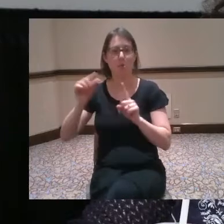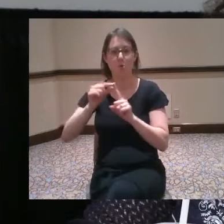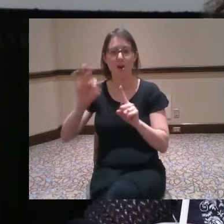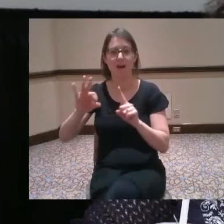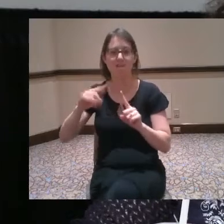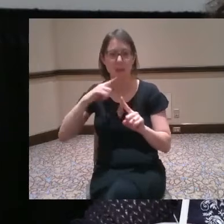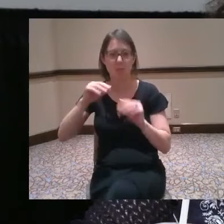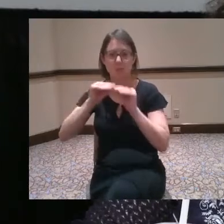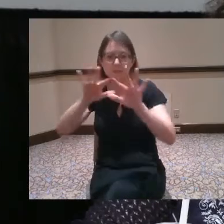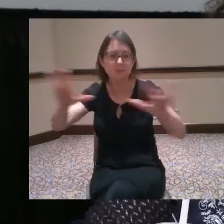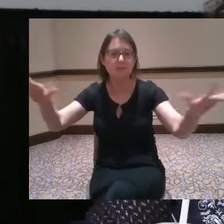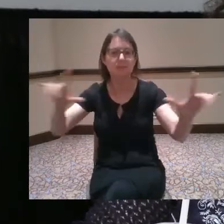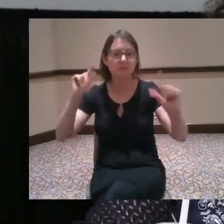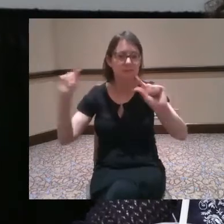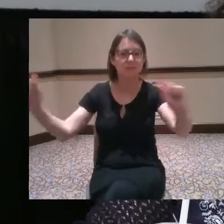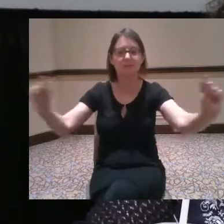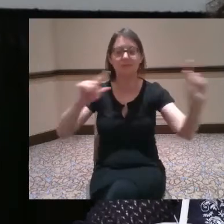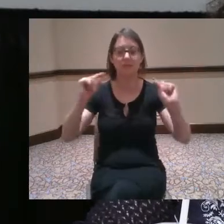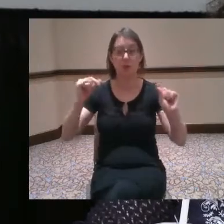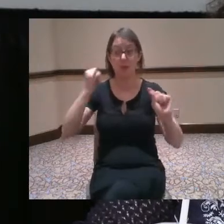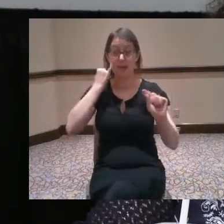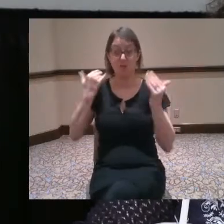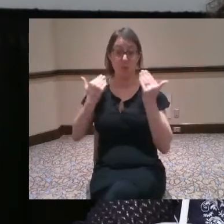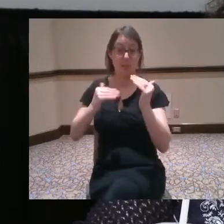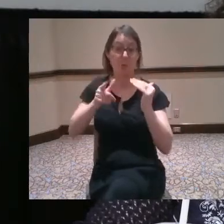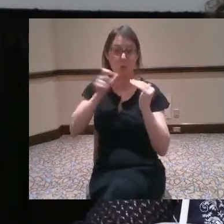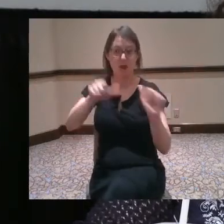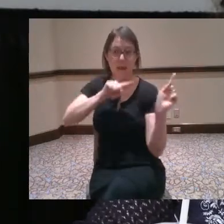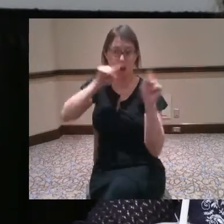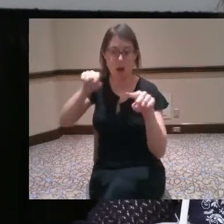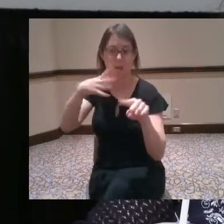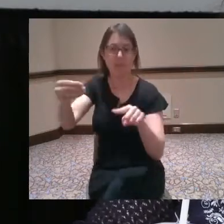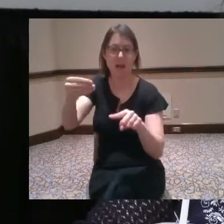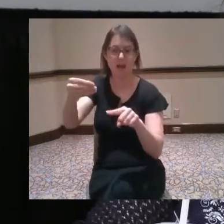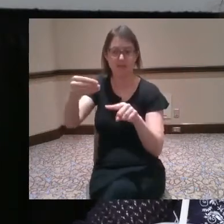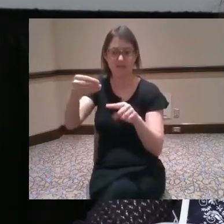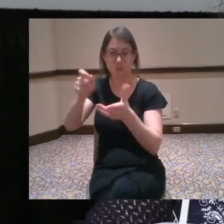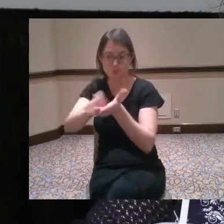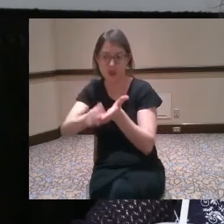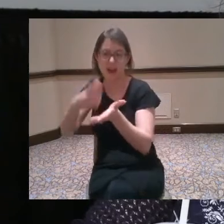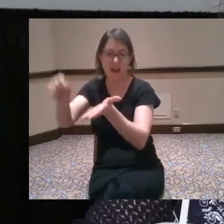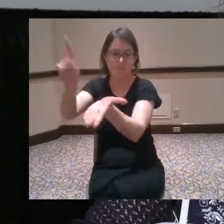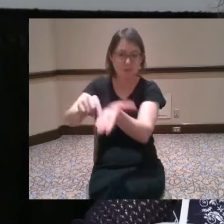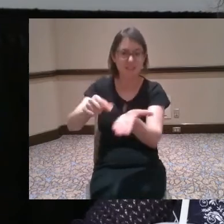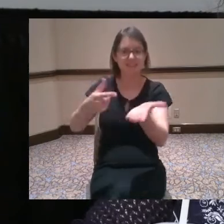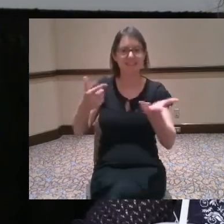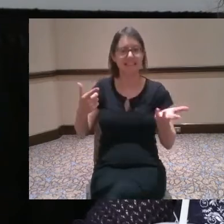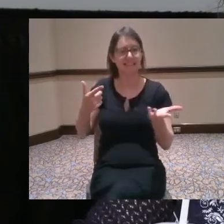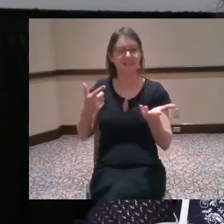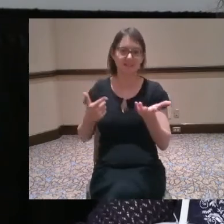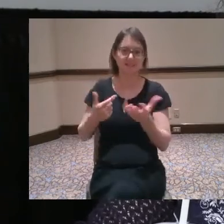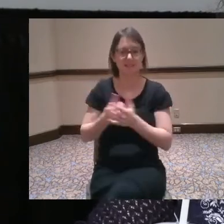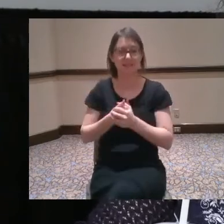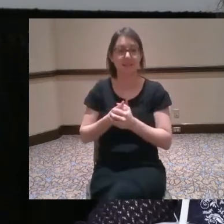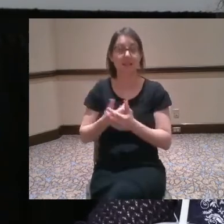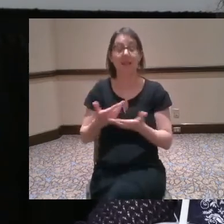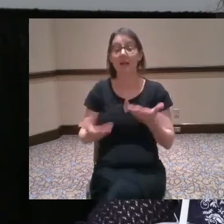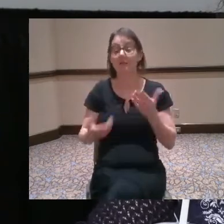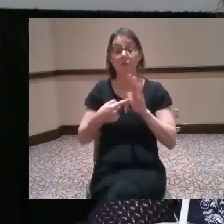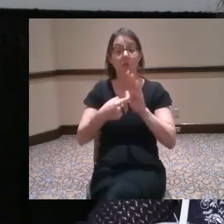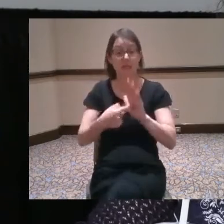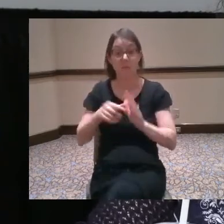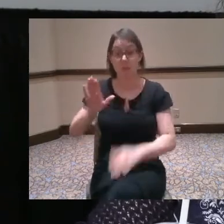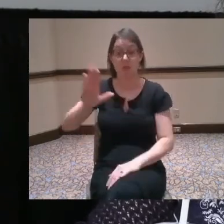mouth. And what do you mean when you put your values, you know, where you live, and say we don't agree with